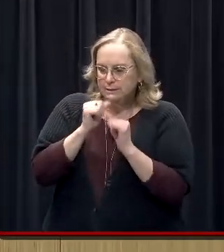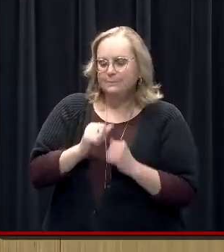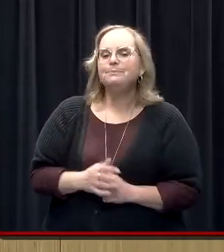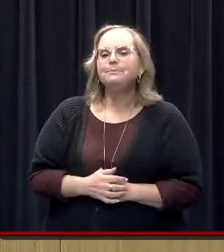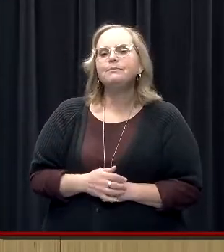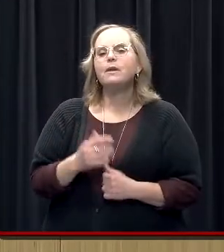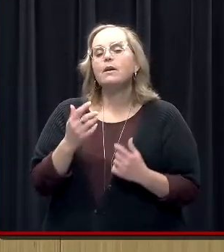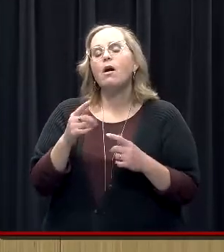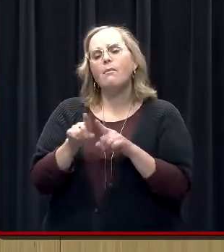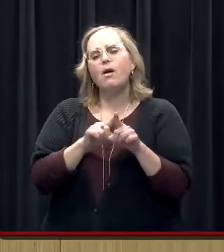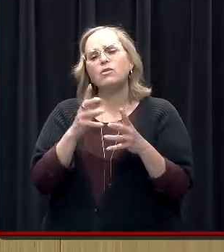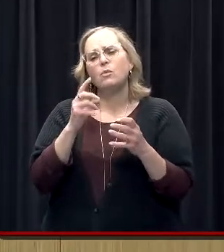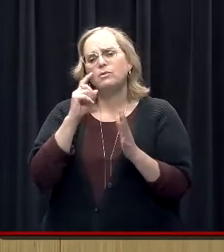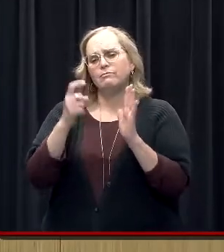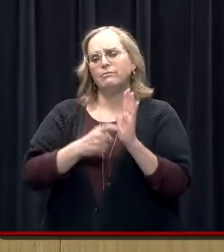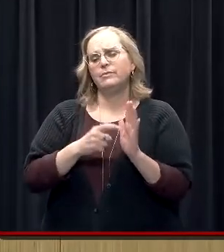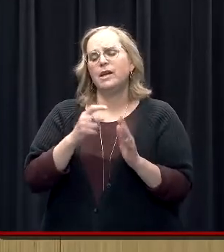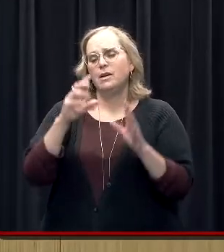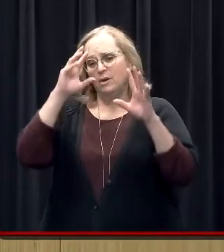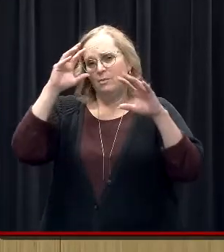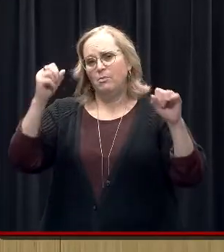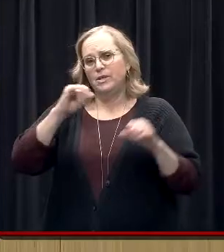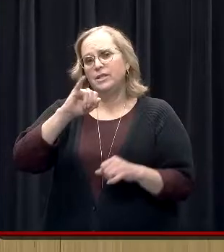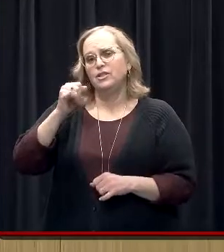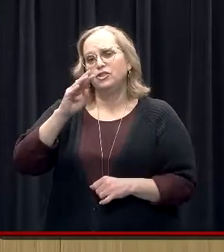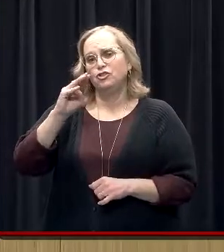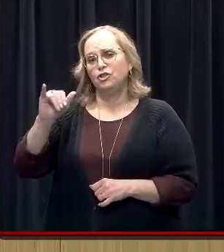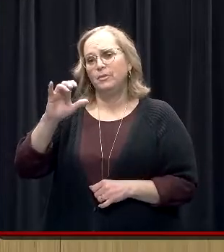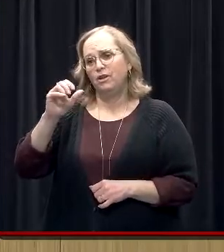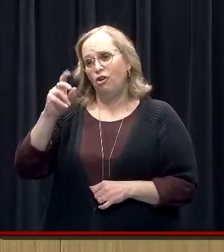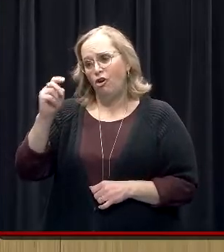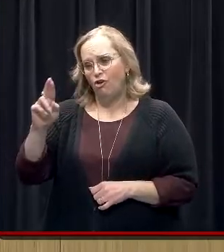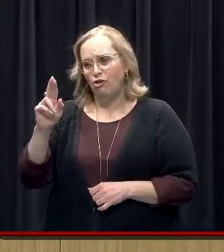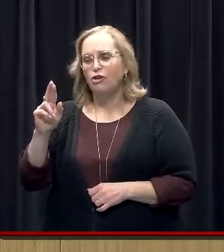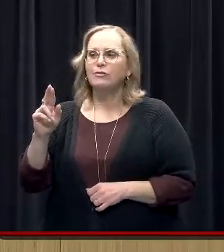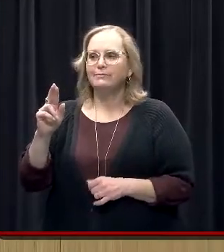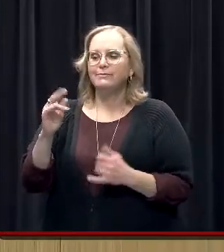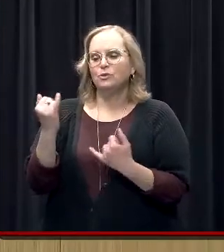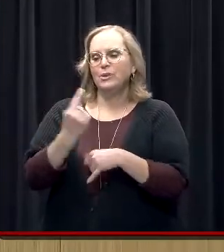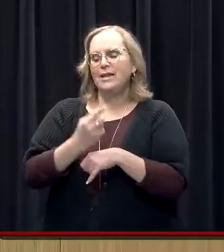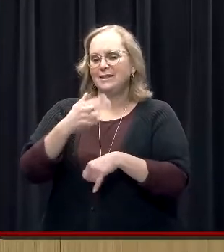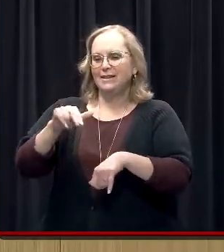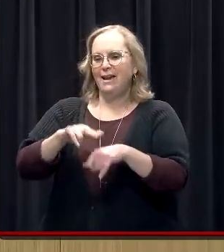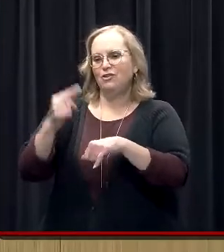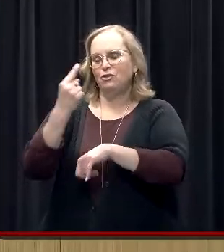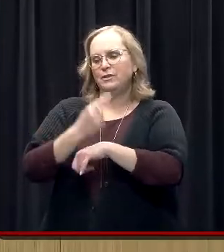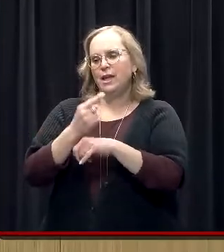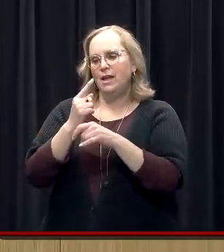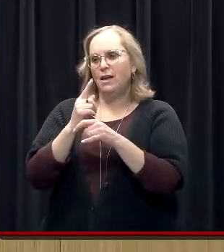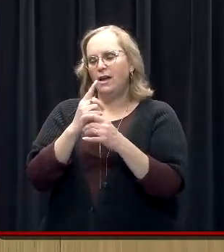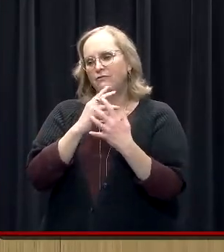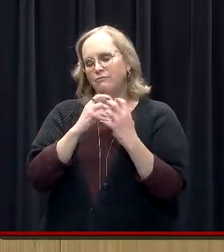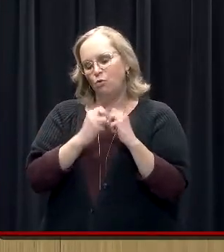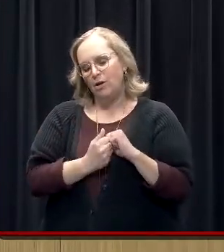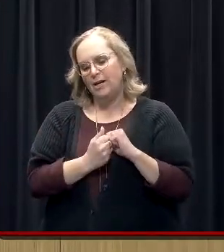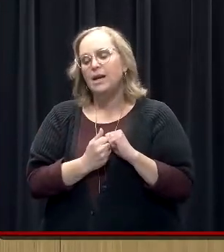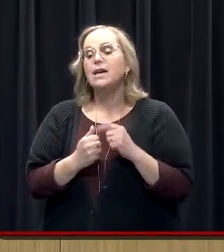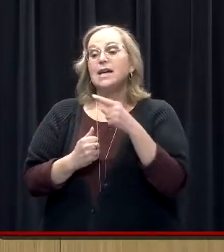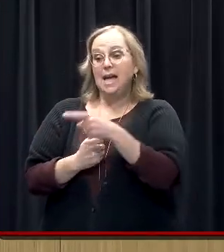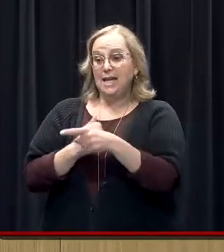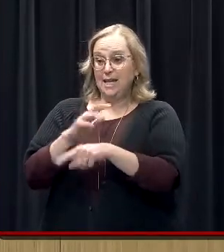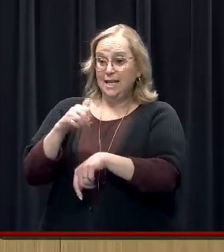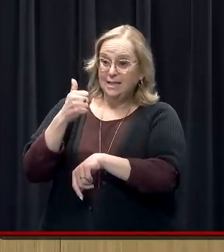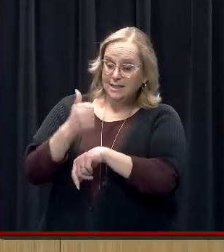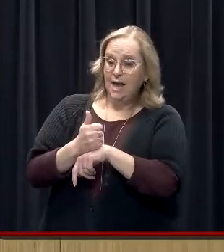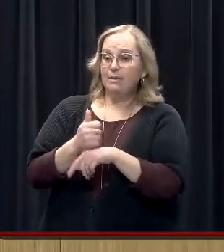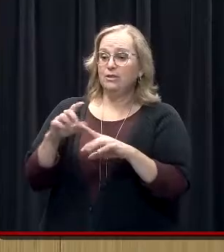recognize President Jimmy Carter. Today is the Day of Mourning, National Day of Mourning. And I don't know if you know this, but he did establish the Board of Education, the Department of